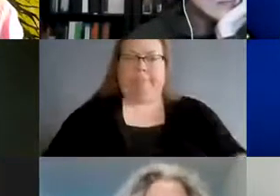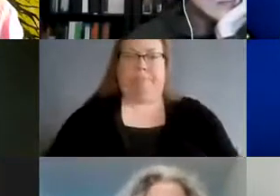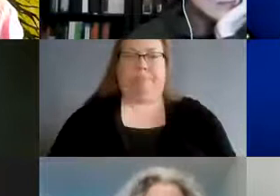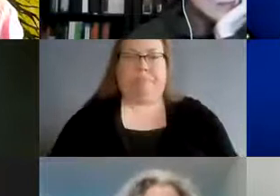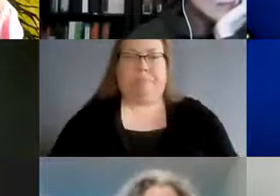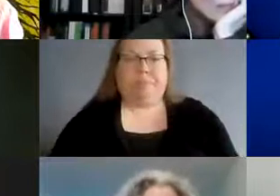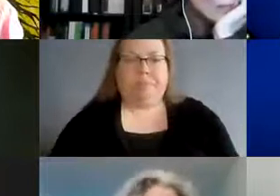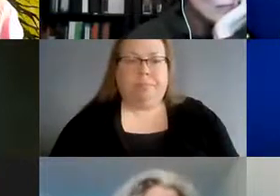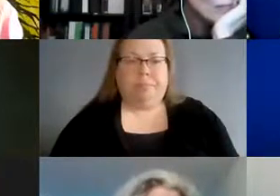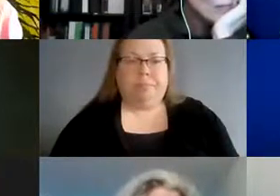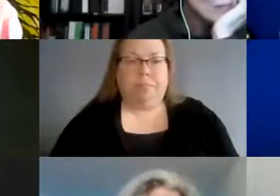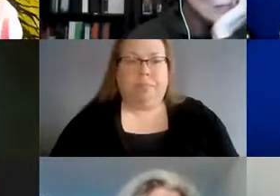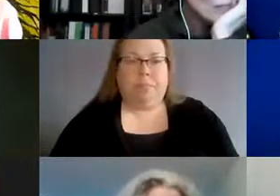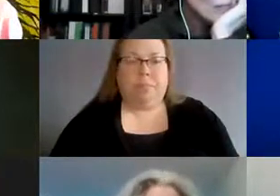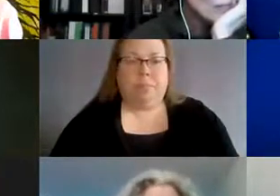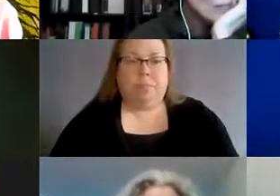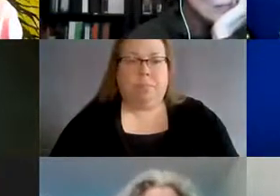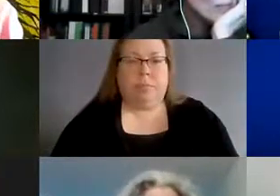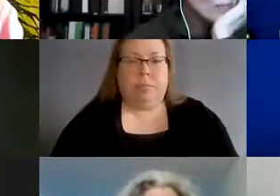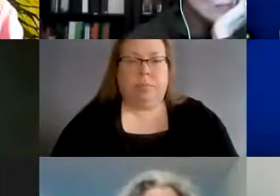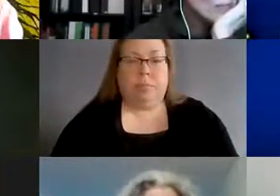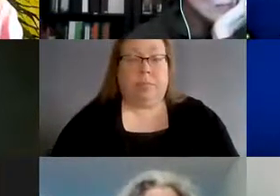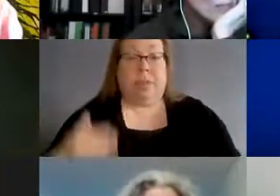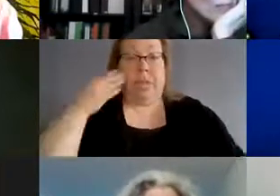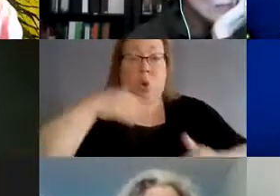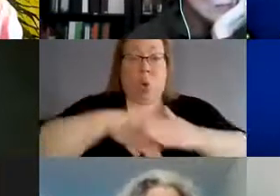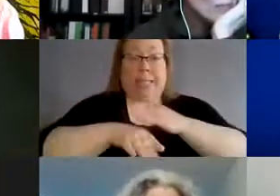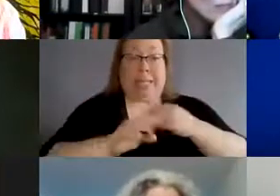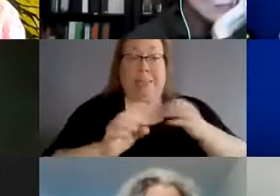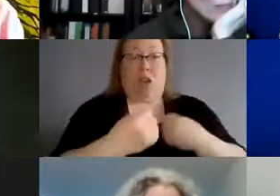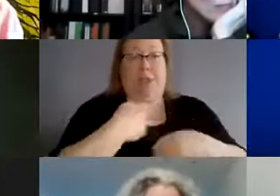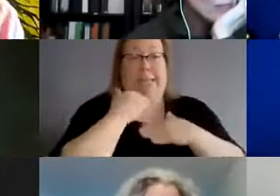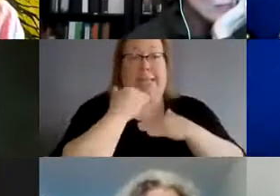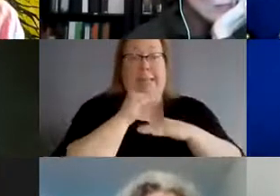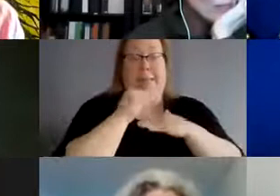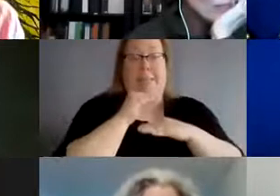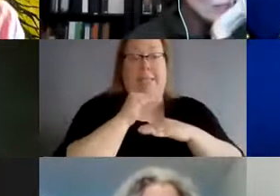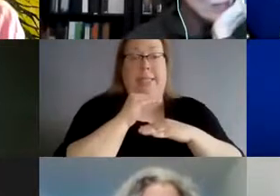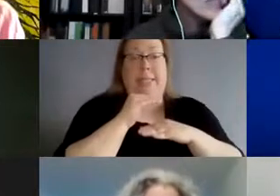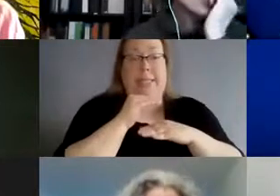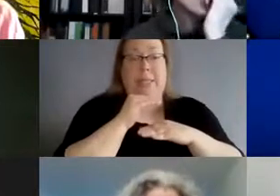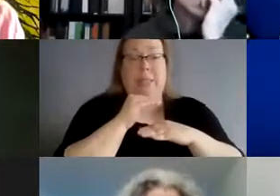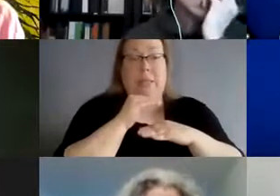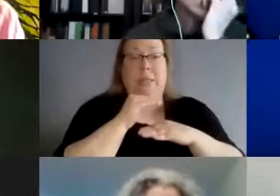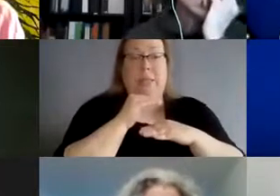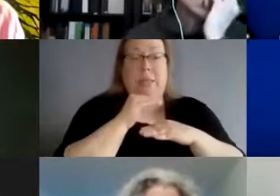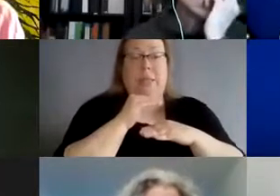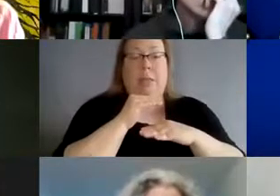I know that the accessibility office has very limited funding and opportunities,